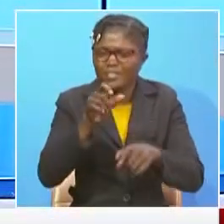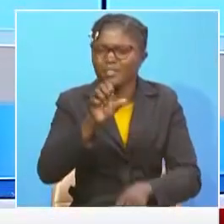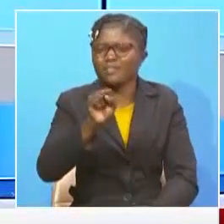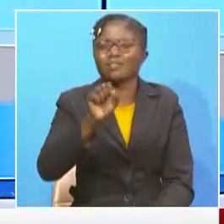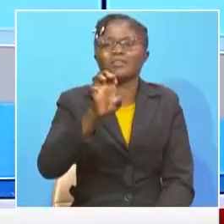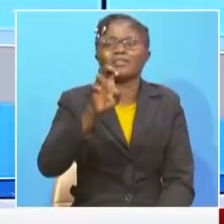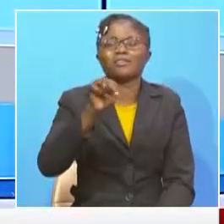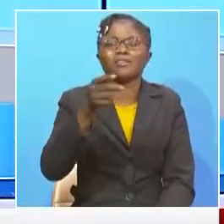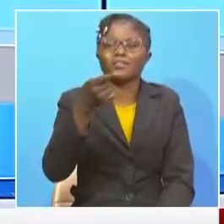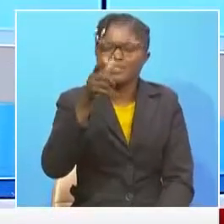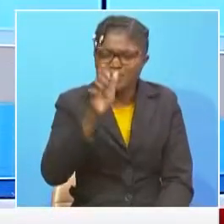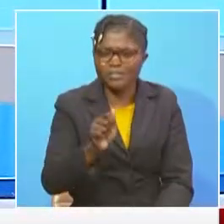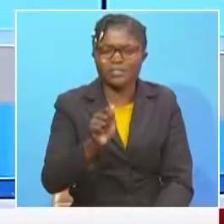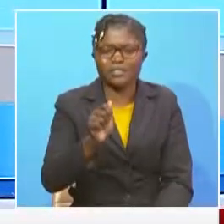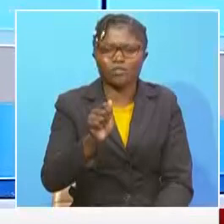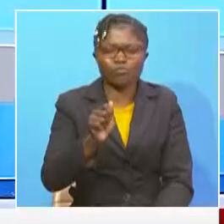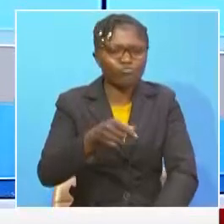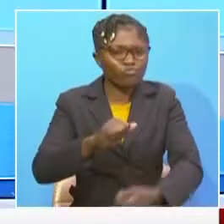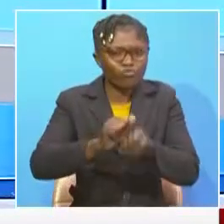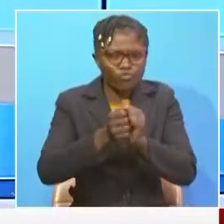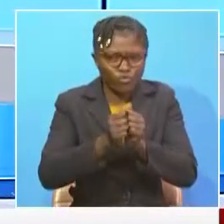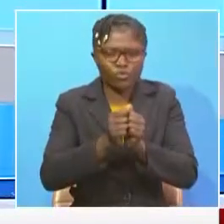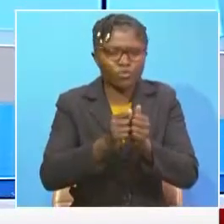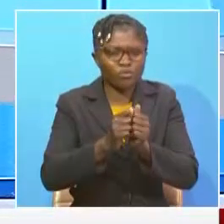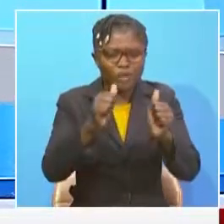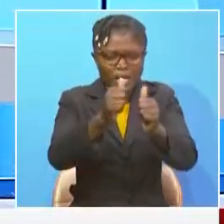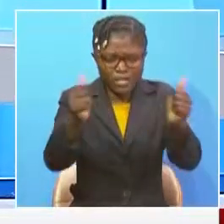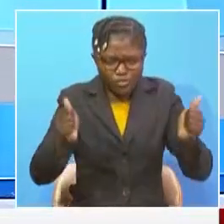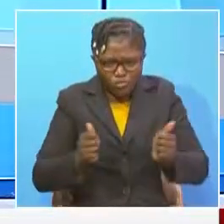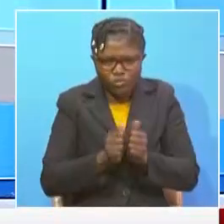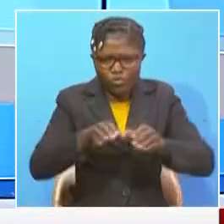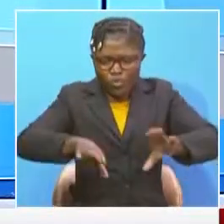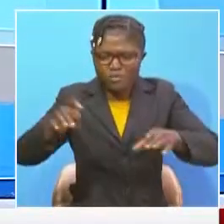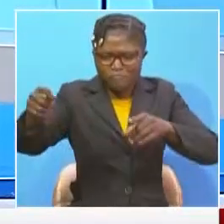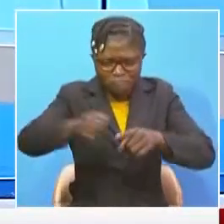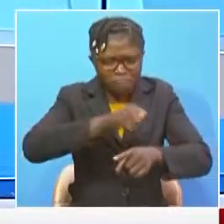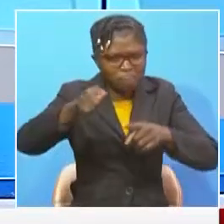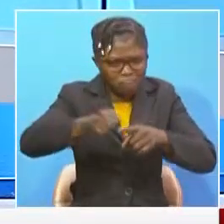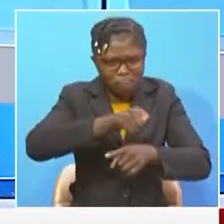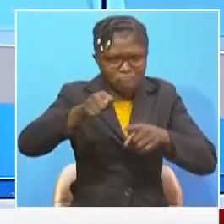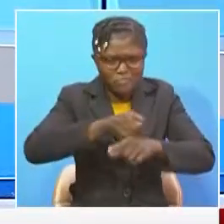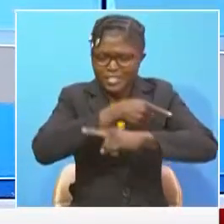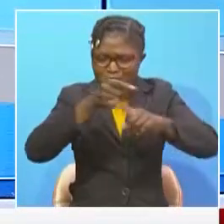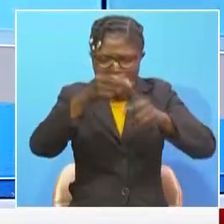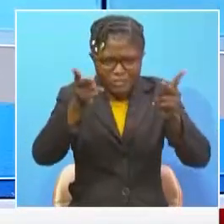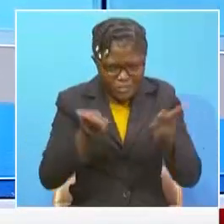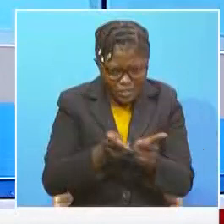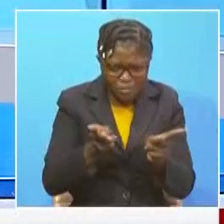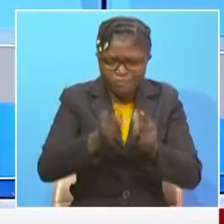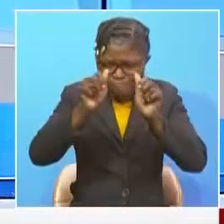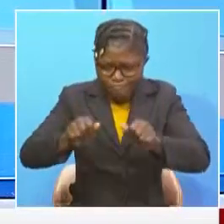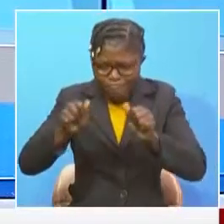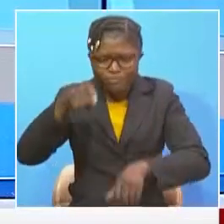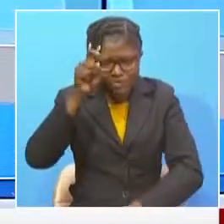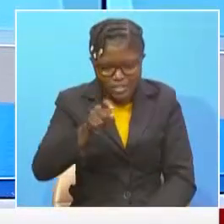has appealed to football administrations in the country to consider training match officials in rural communities to enable them meet